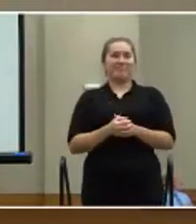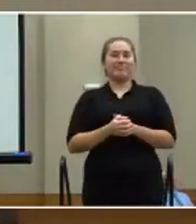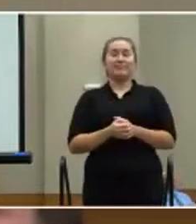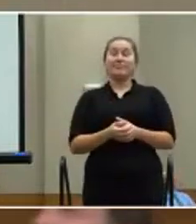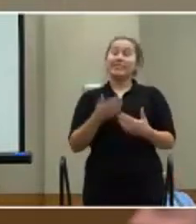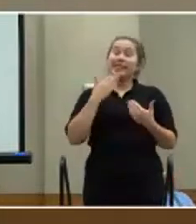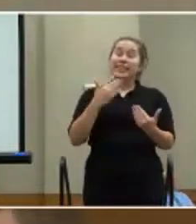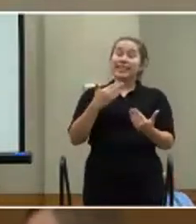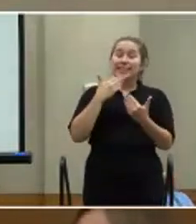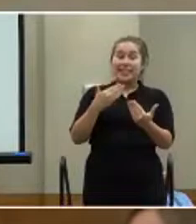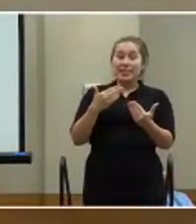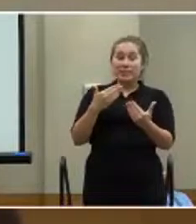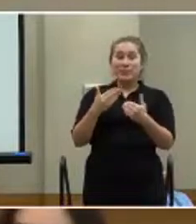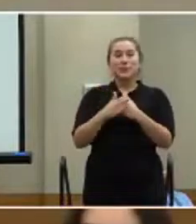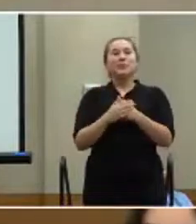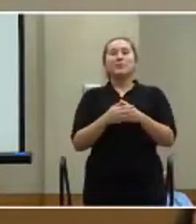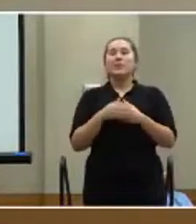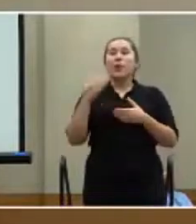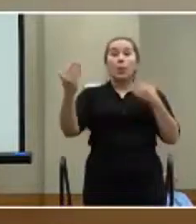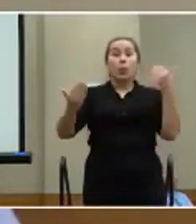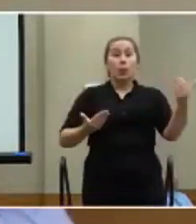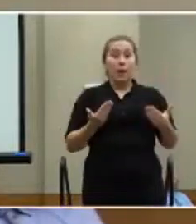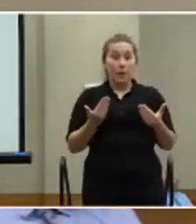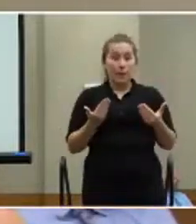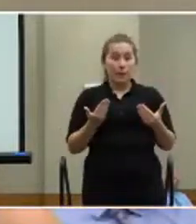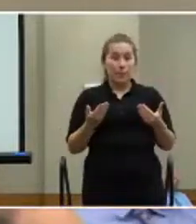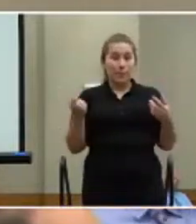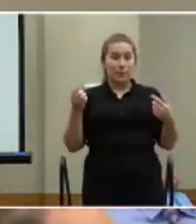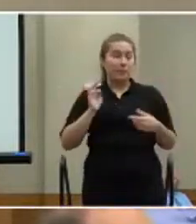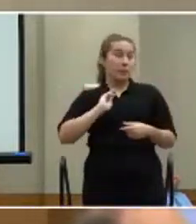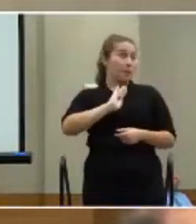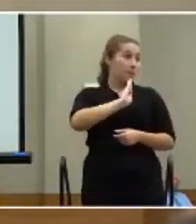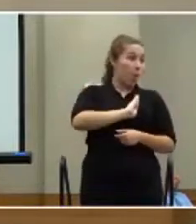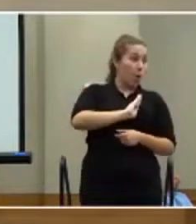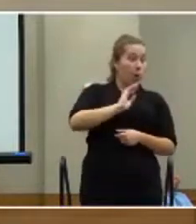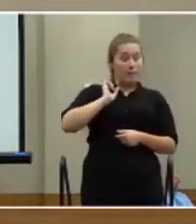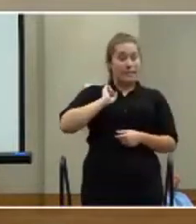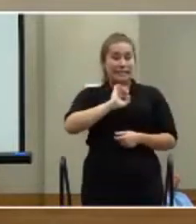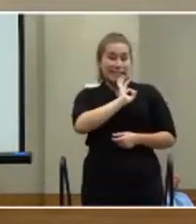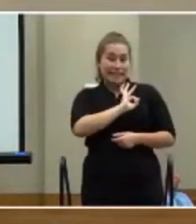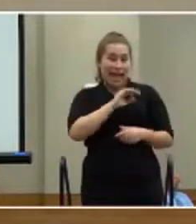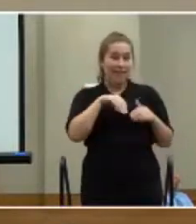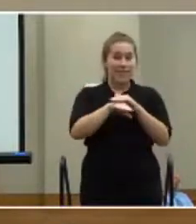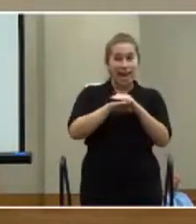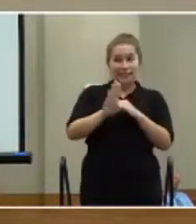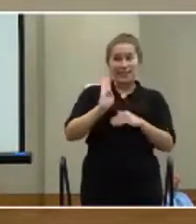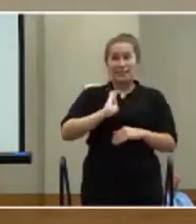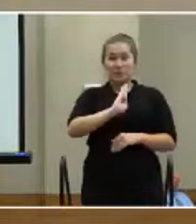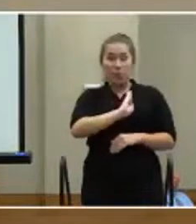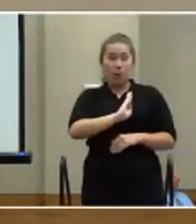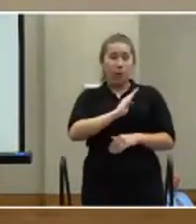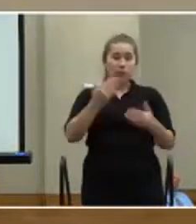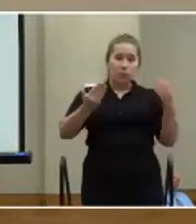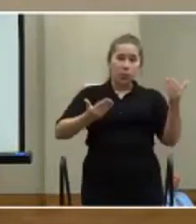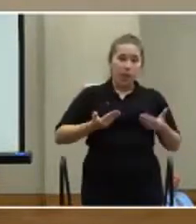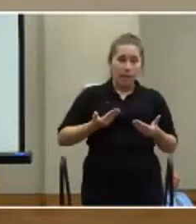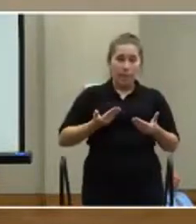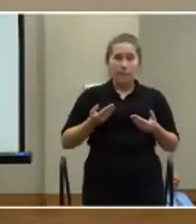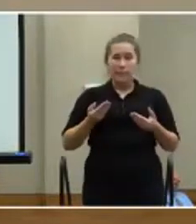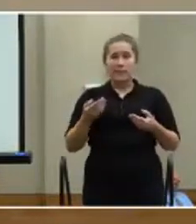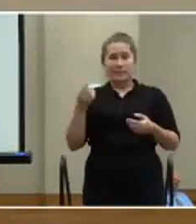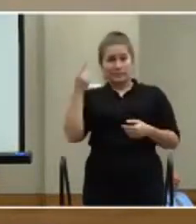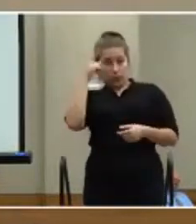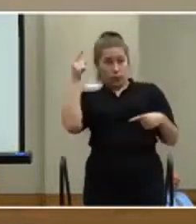Thank you very much, Mr. Chairman, and welcome to the board and staff of the Access Board, and to those who